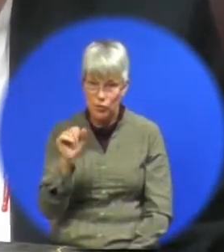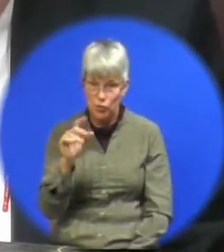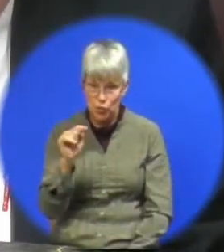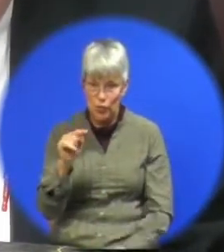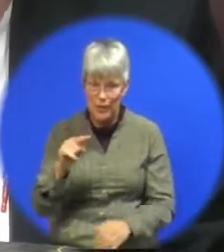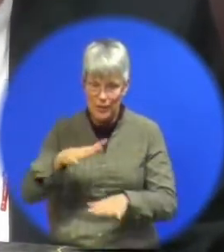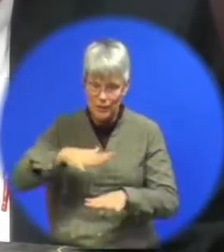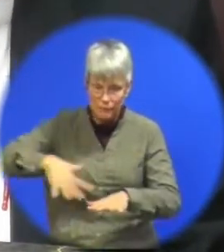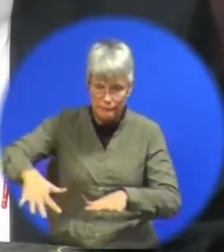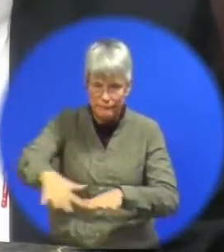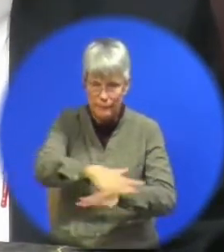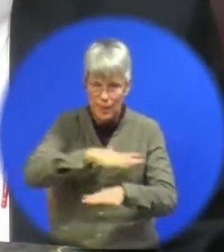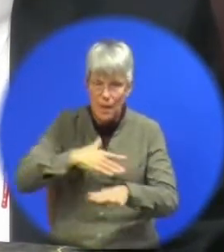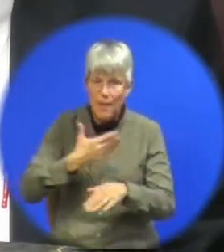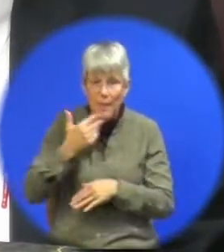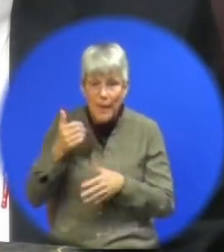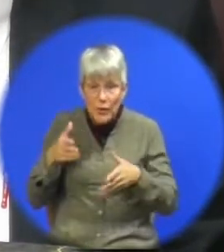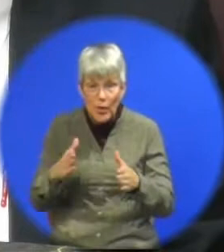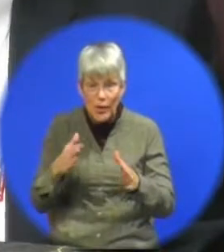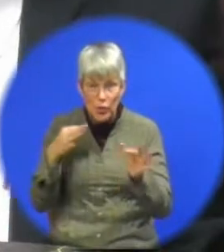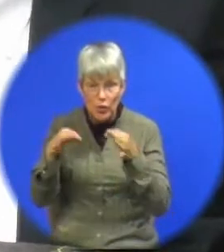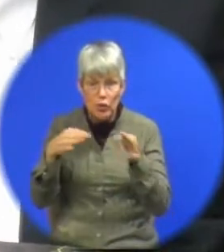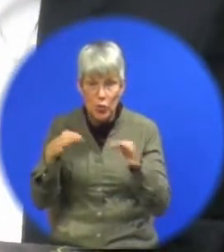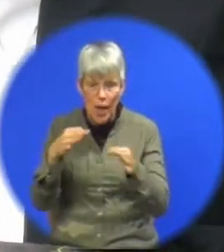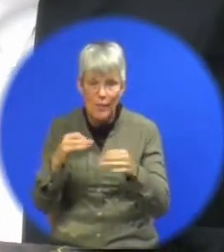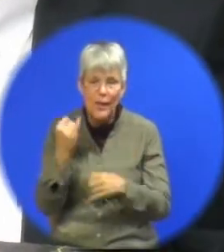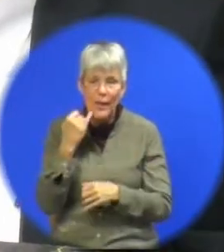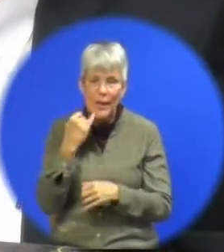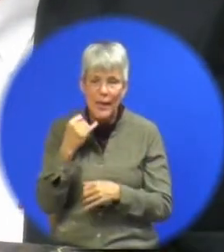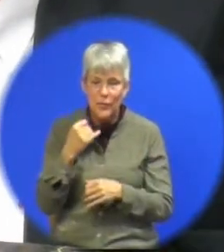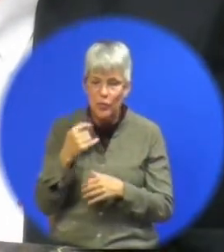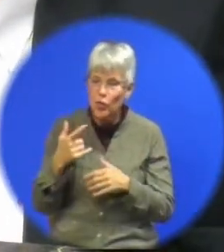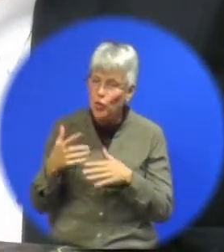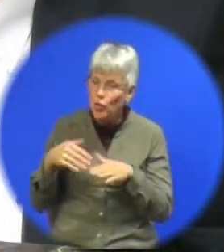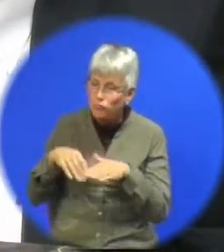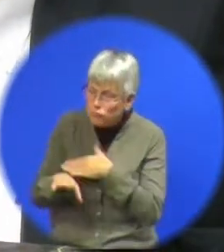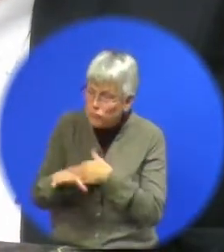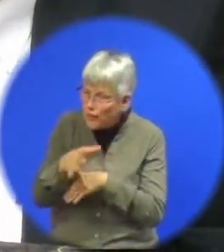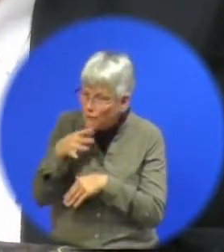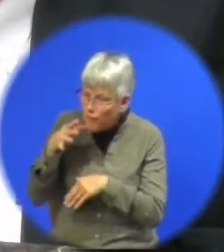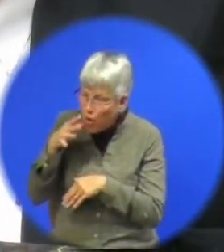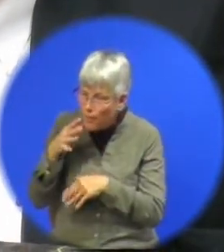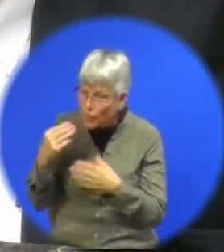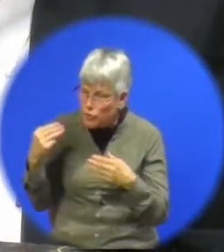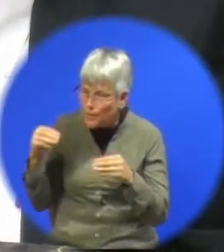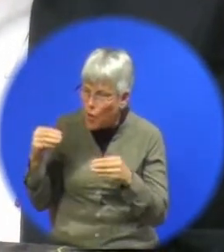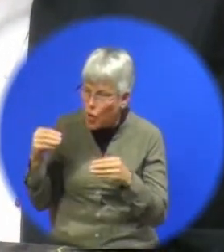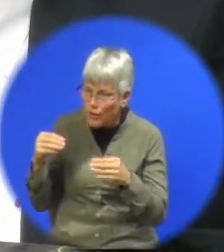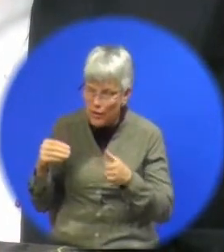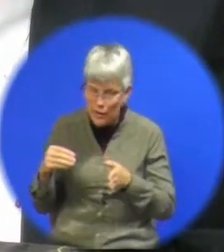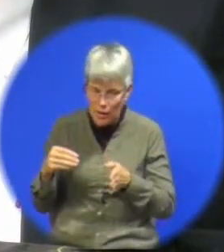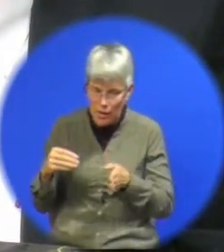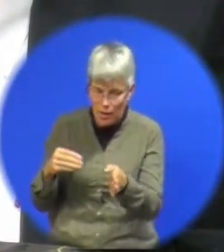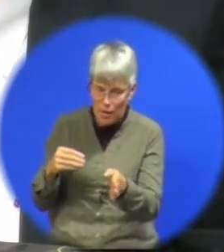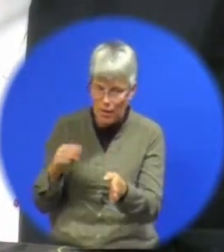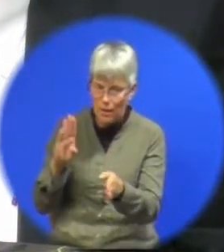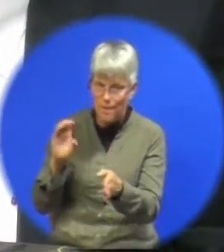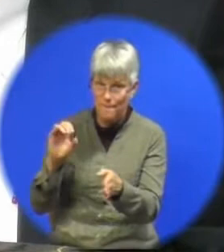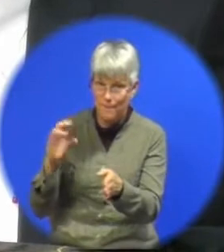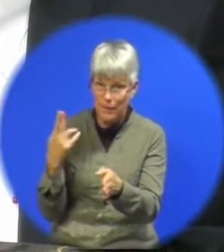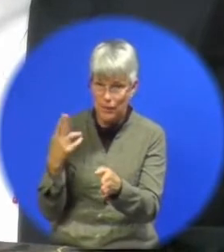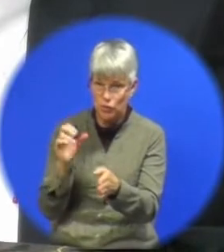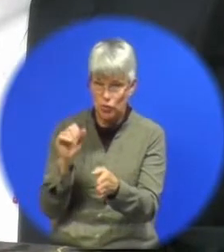way to describe it actually is if you are going to the farmer's market, when you turn down Beach Street,